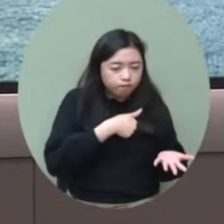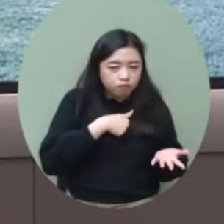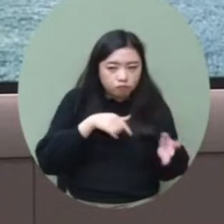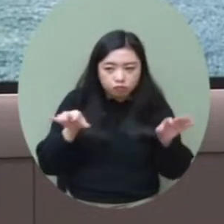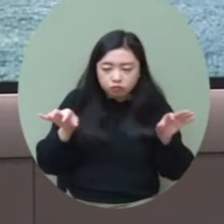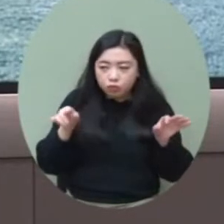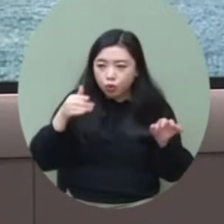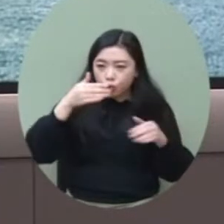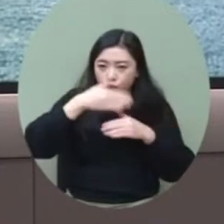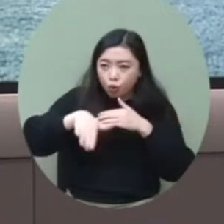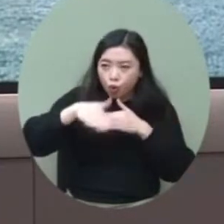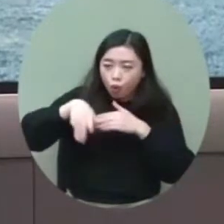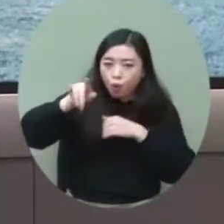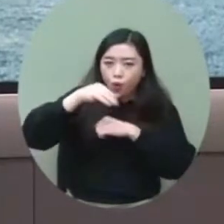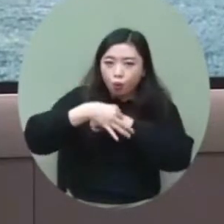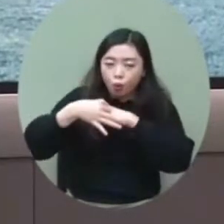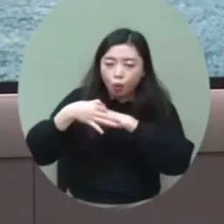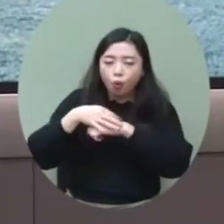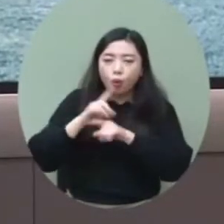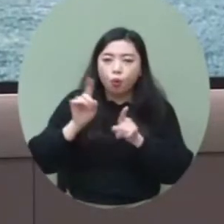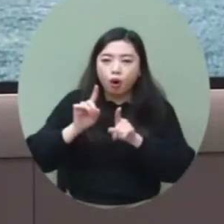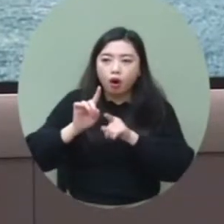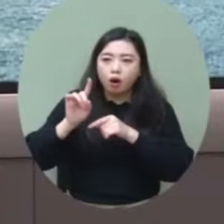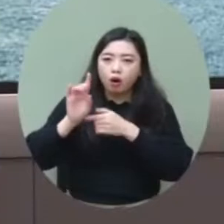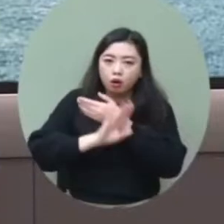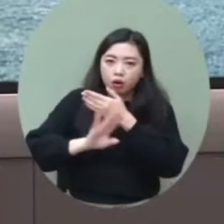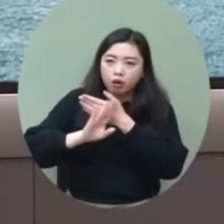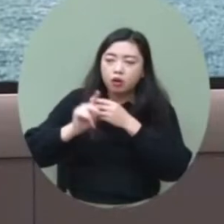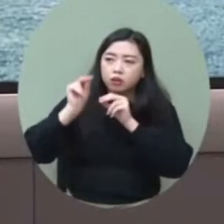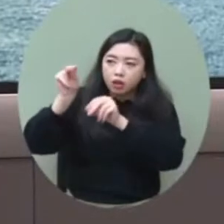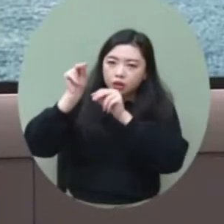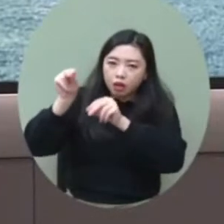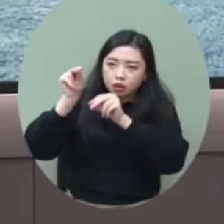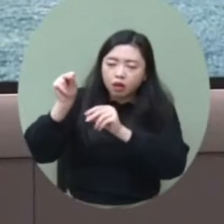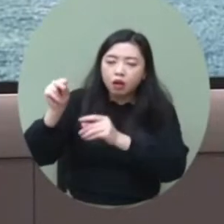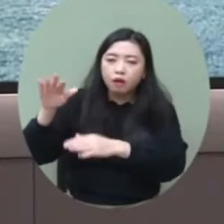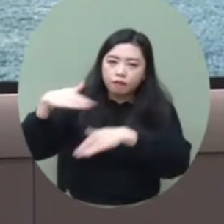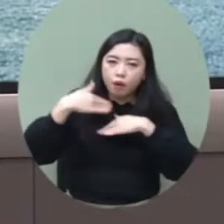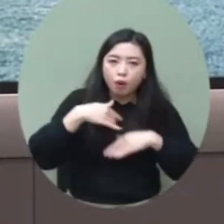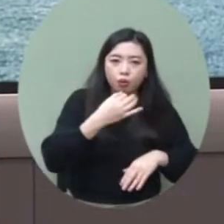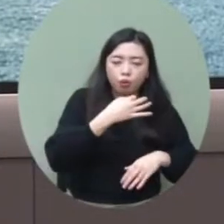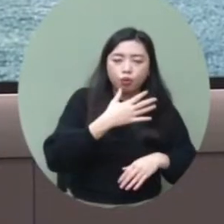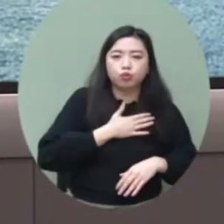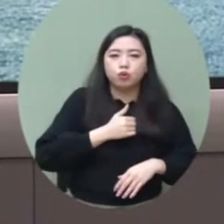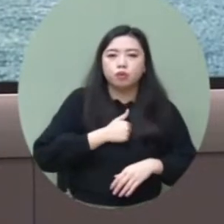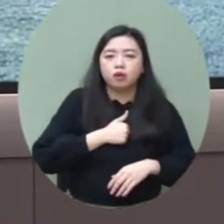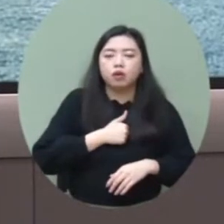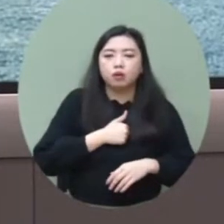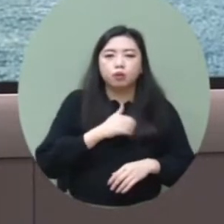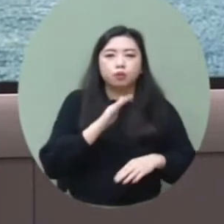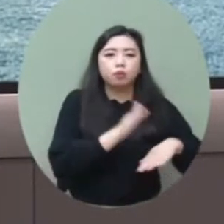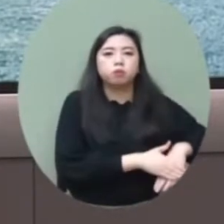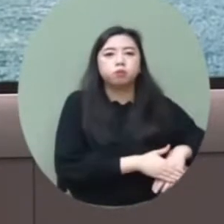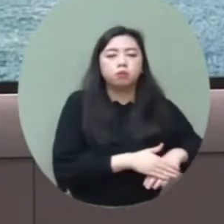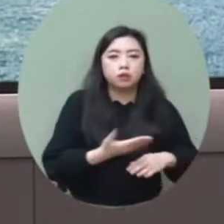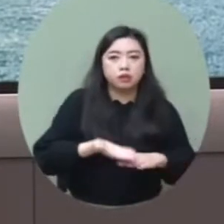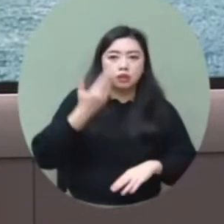will pay close attention to our stock and continue to procure drugs from